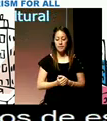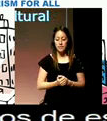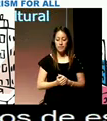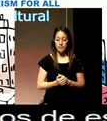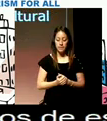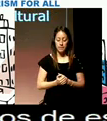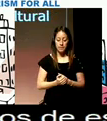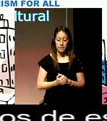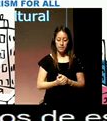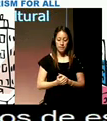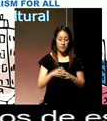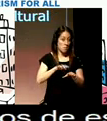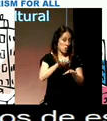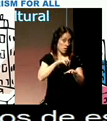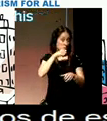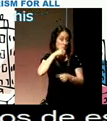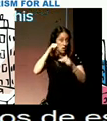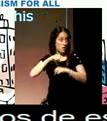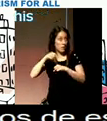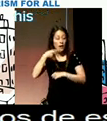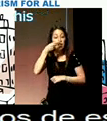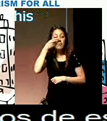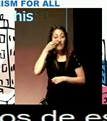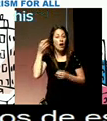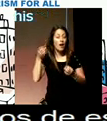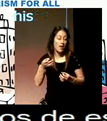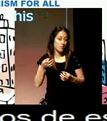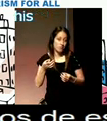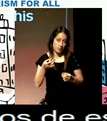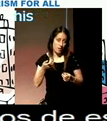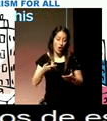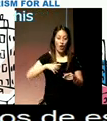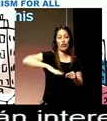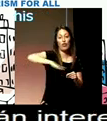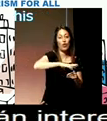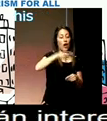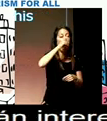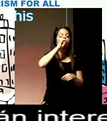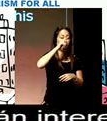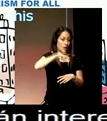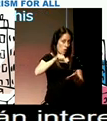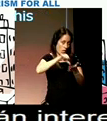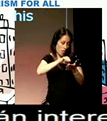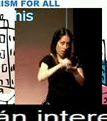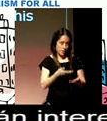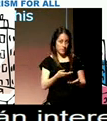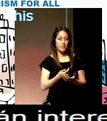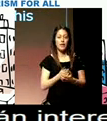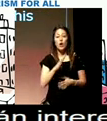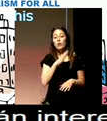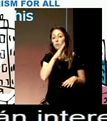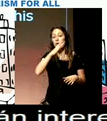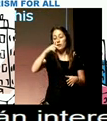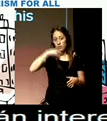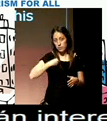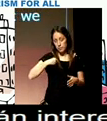of the city. Because of that, in this project, we wanted to concentrate on the